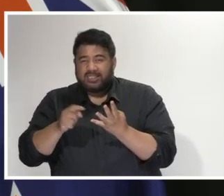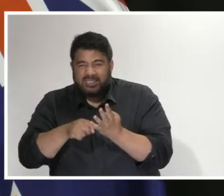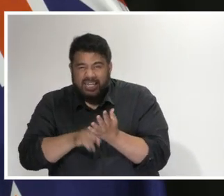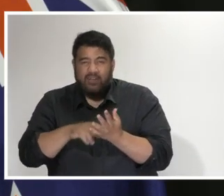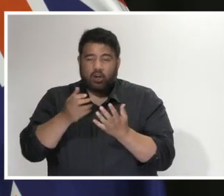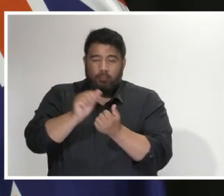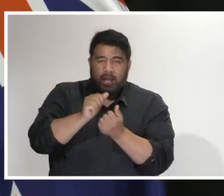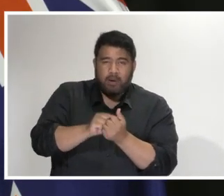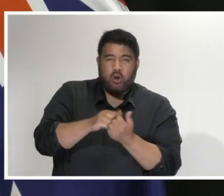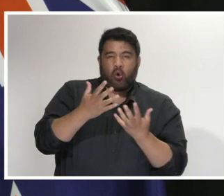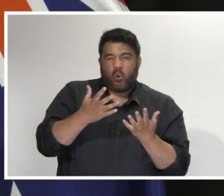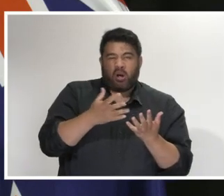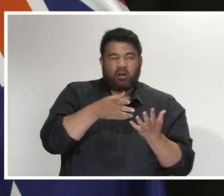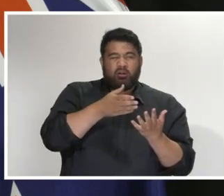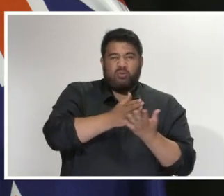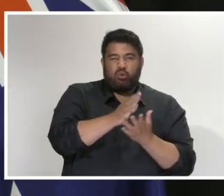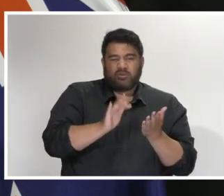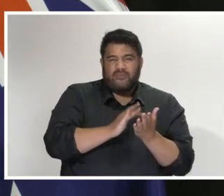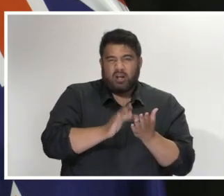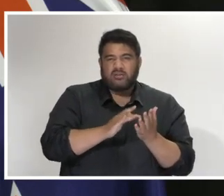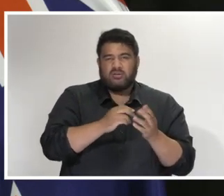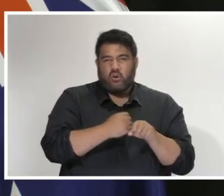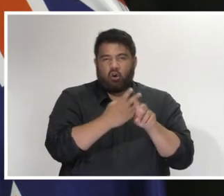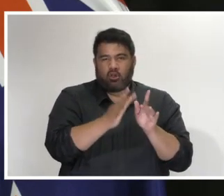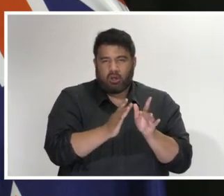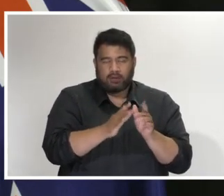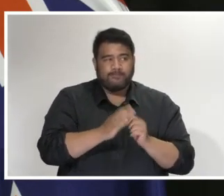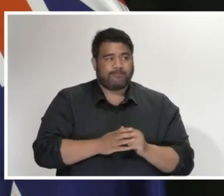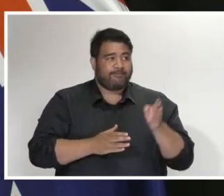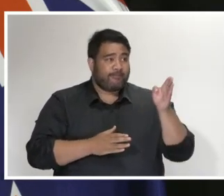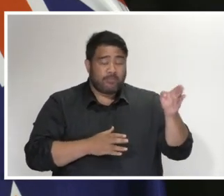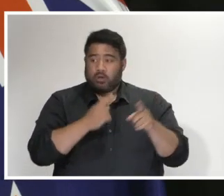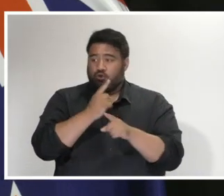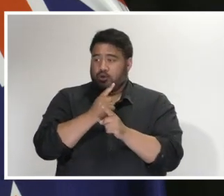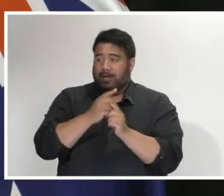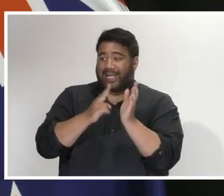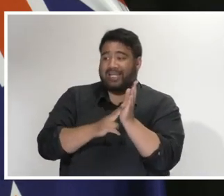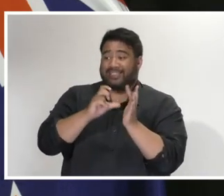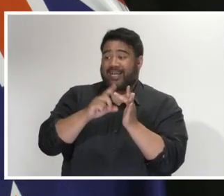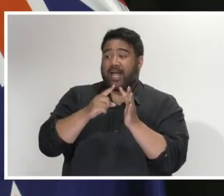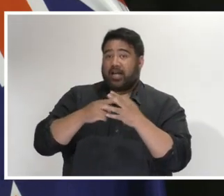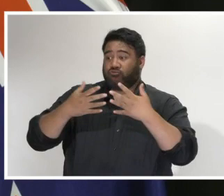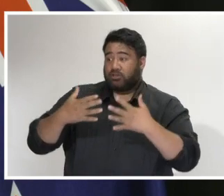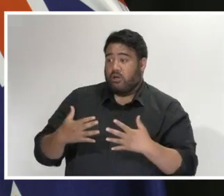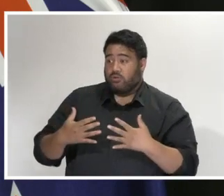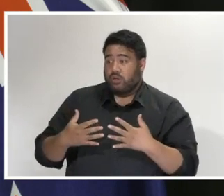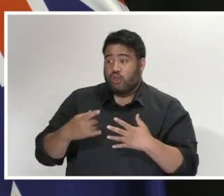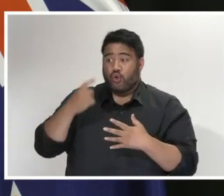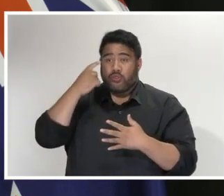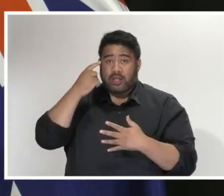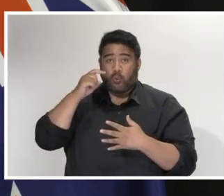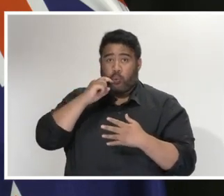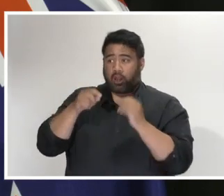focus on a web stream than a real person. Are you expecting a dip in the NCEA results? Look, I think it's very early to sort of speculate about